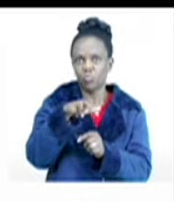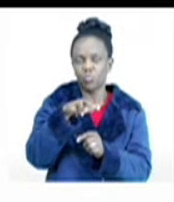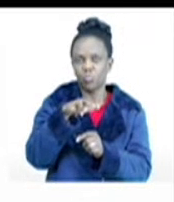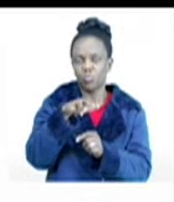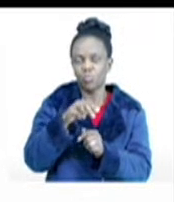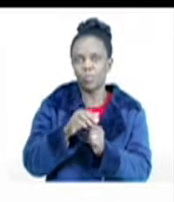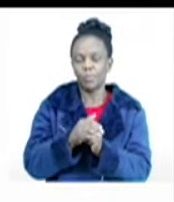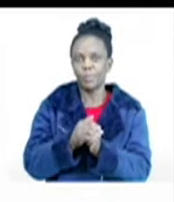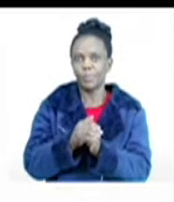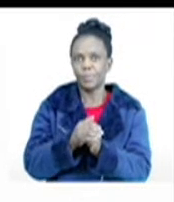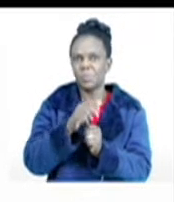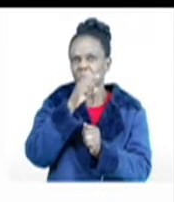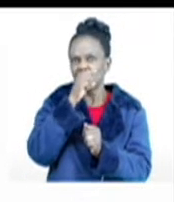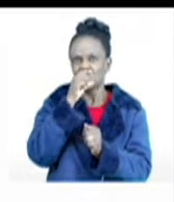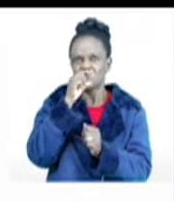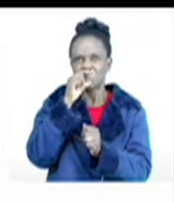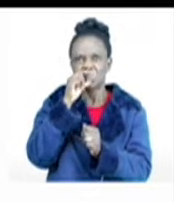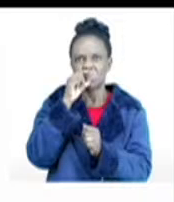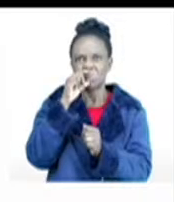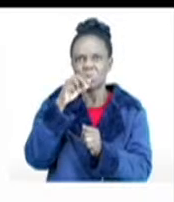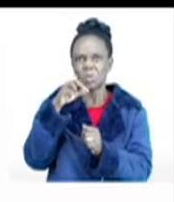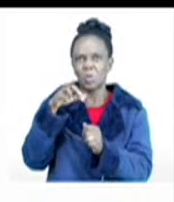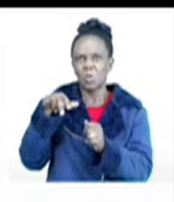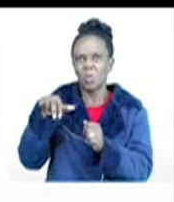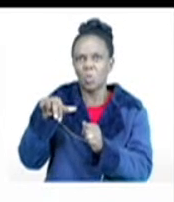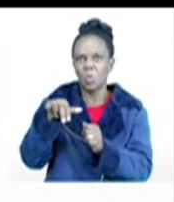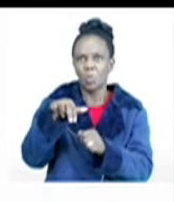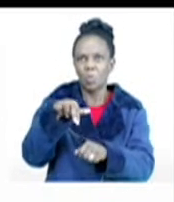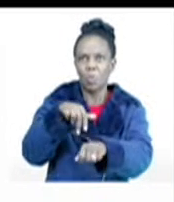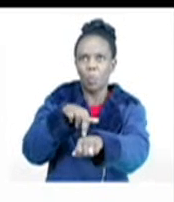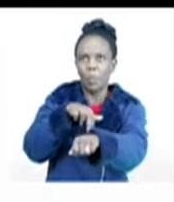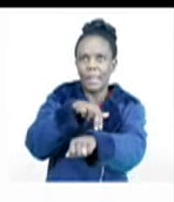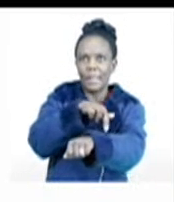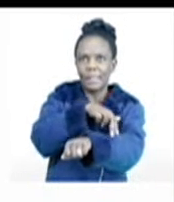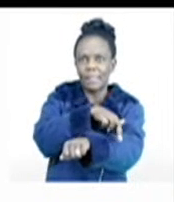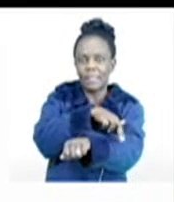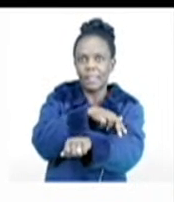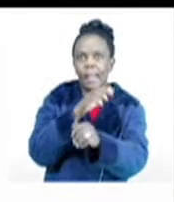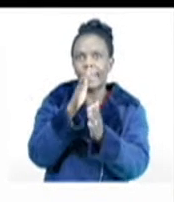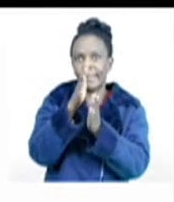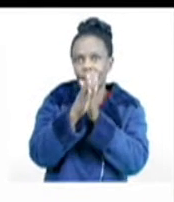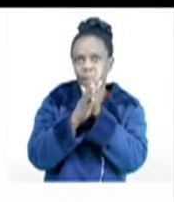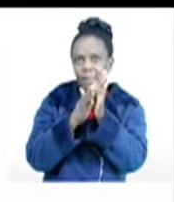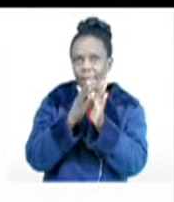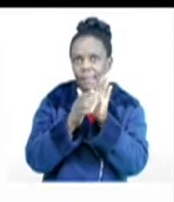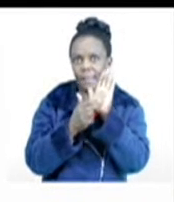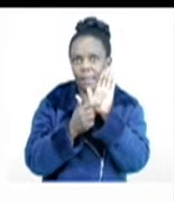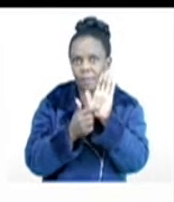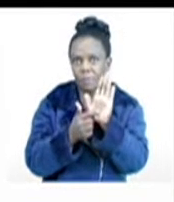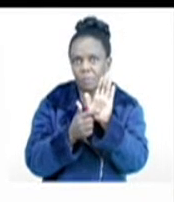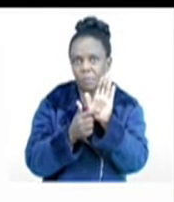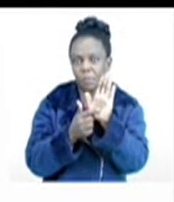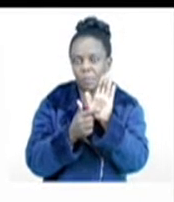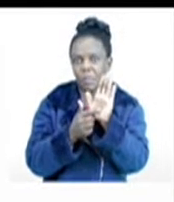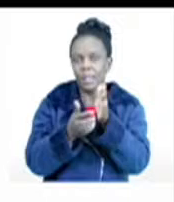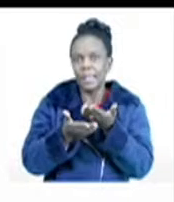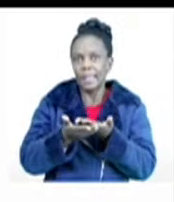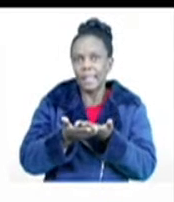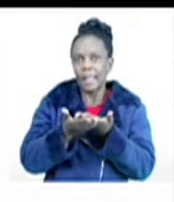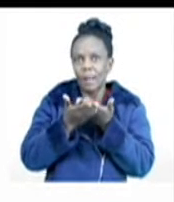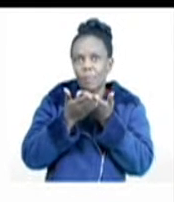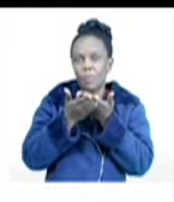a pedestrian sign. Now, a pedestrian sign is there to help not only the